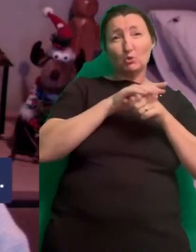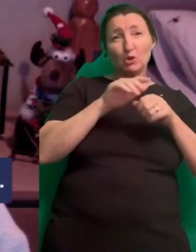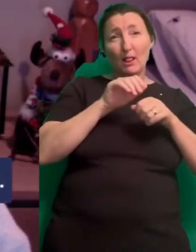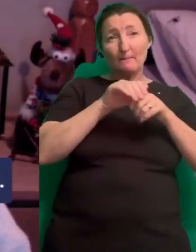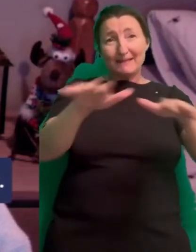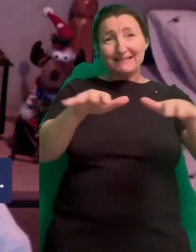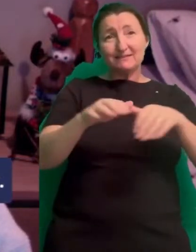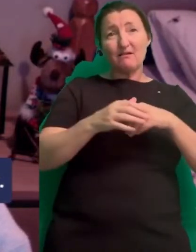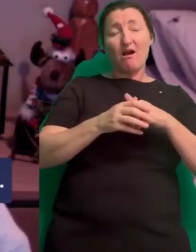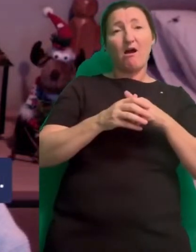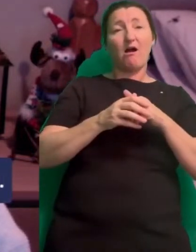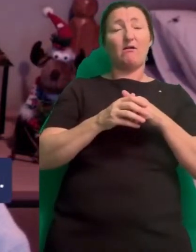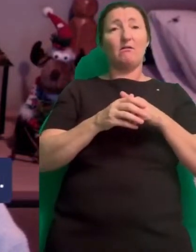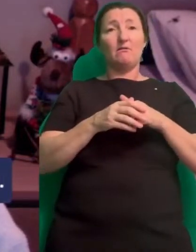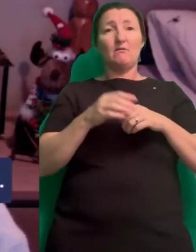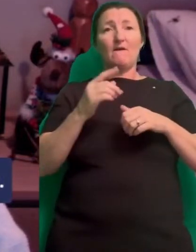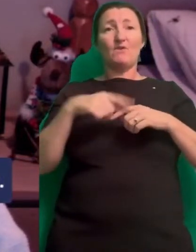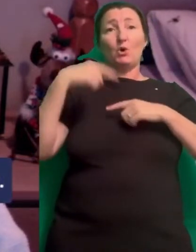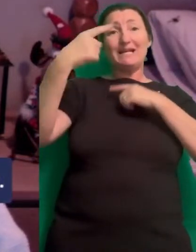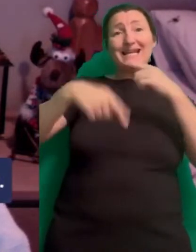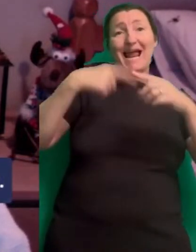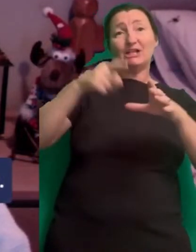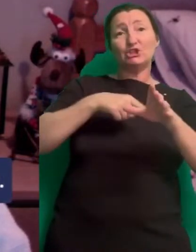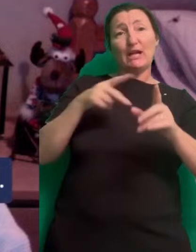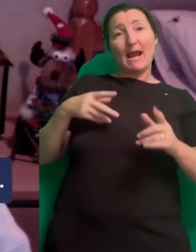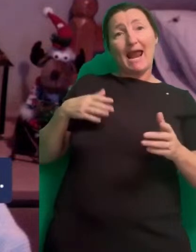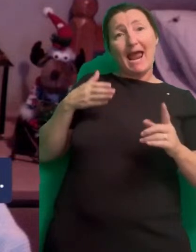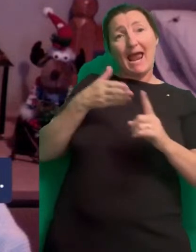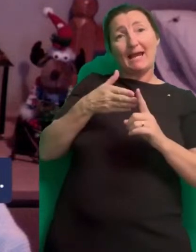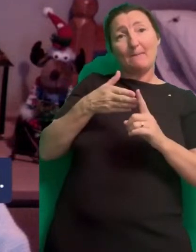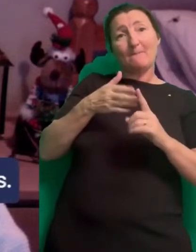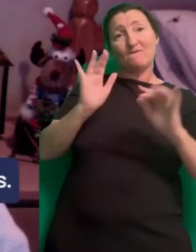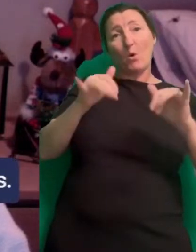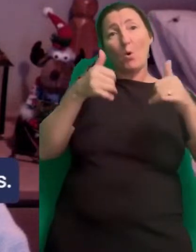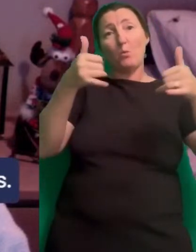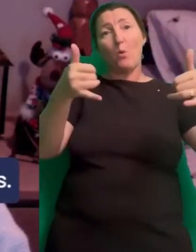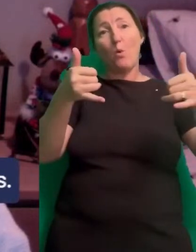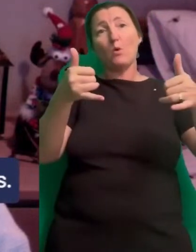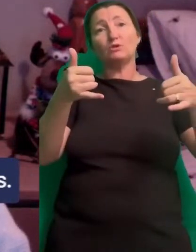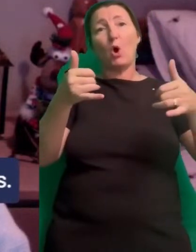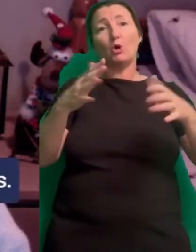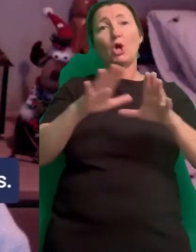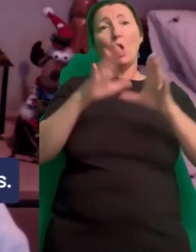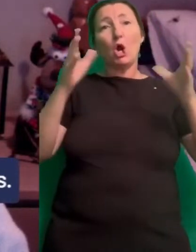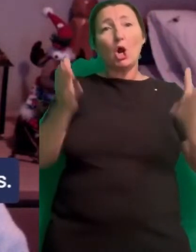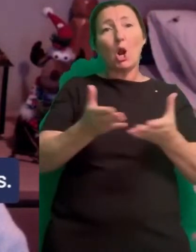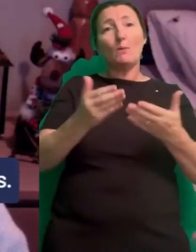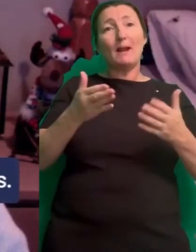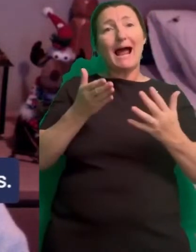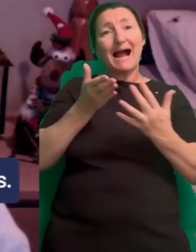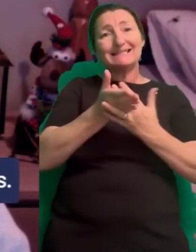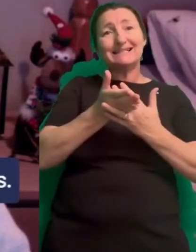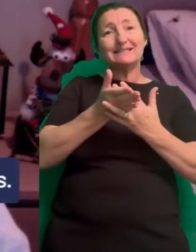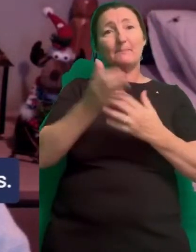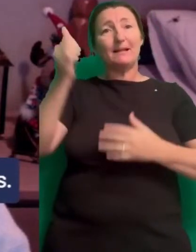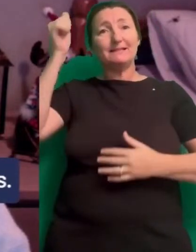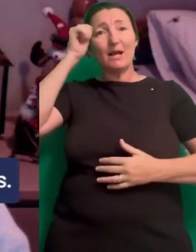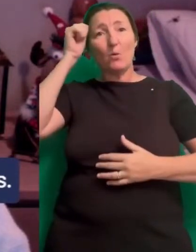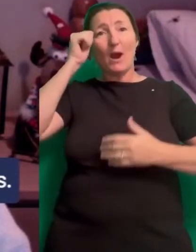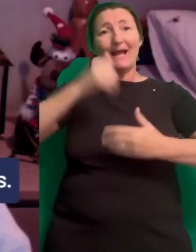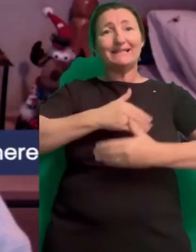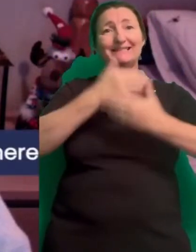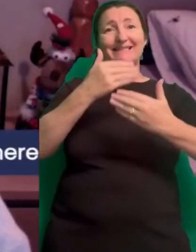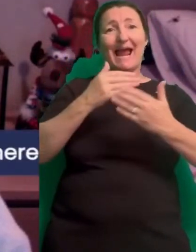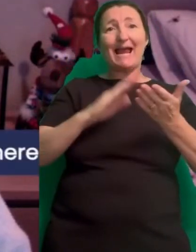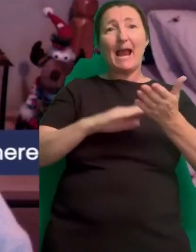to Global Accessibility Awareness Day in May of next year. Do follow us on Open Inclusion